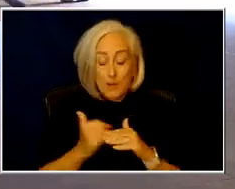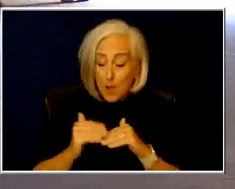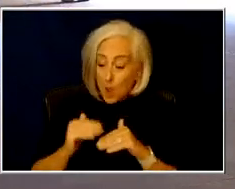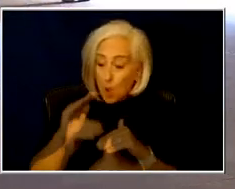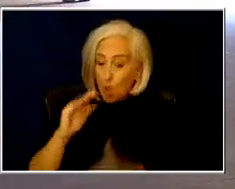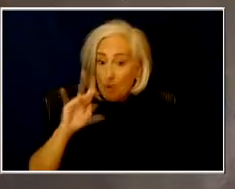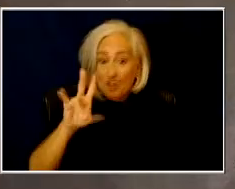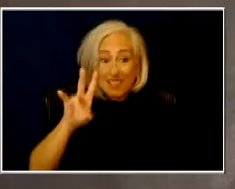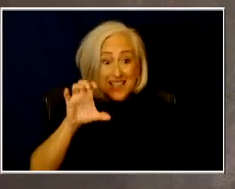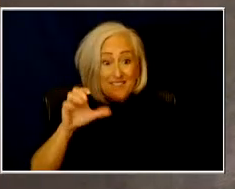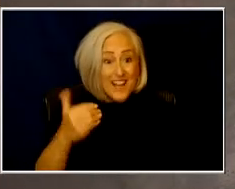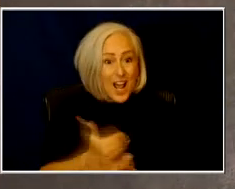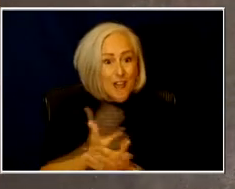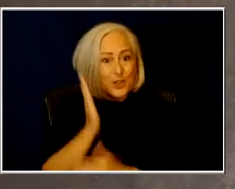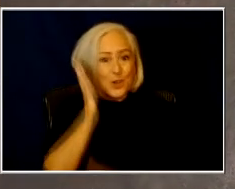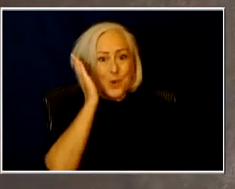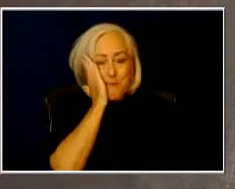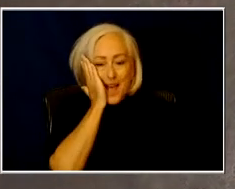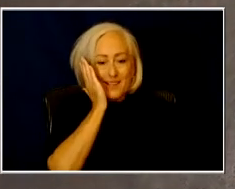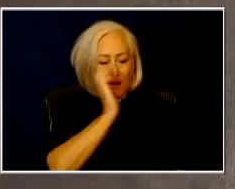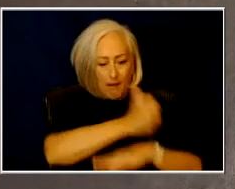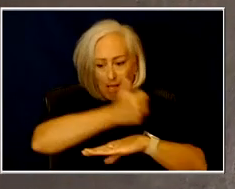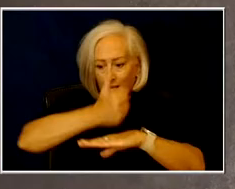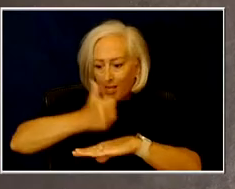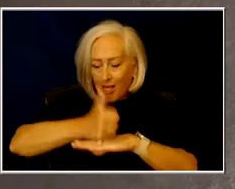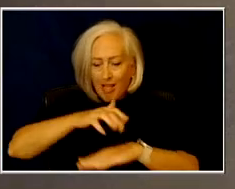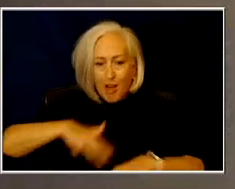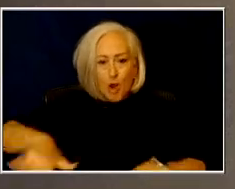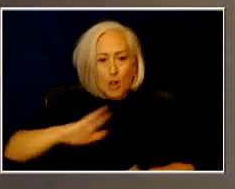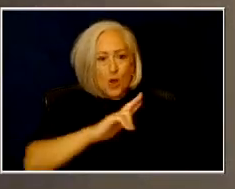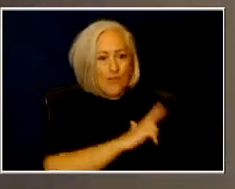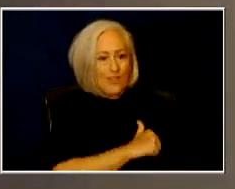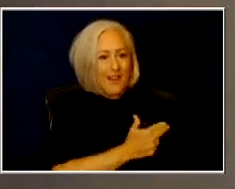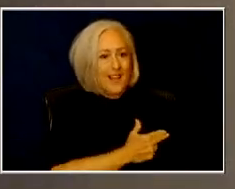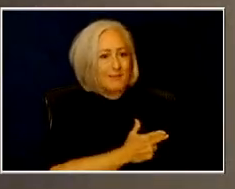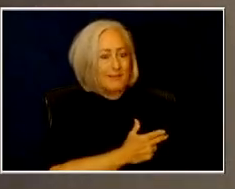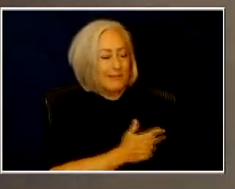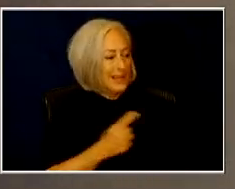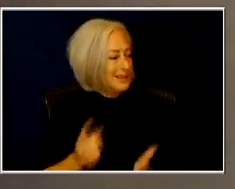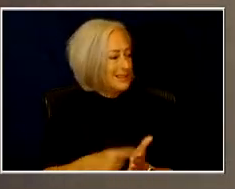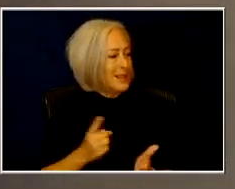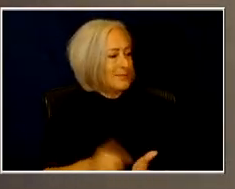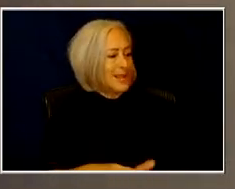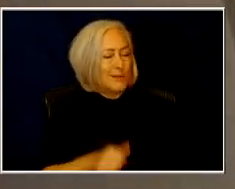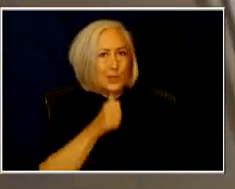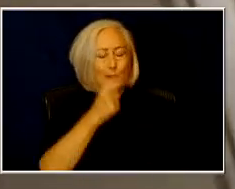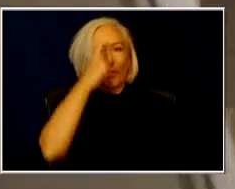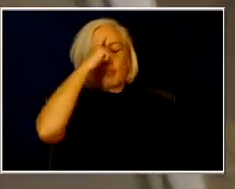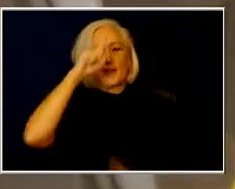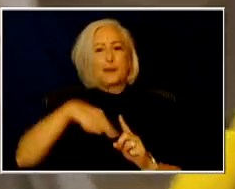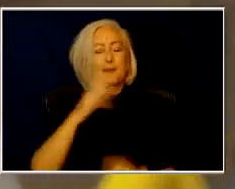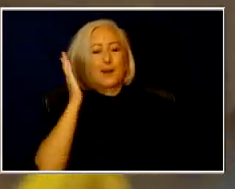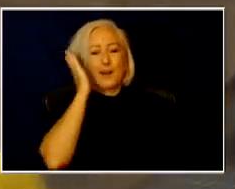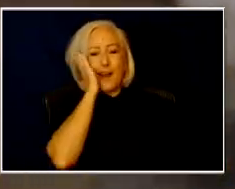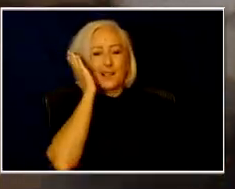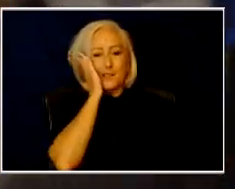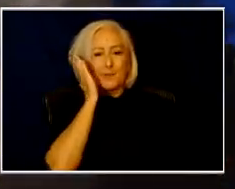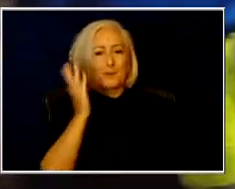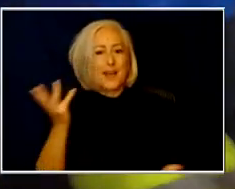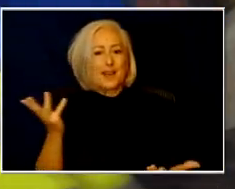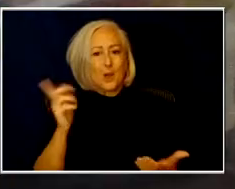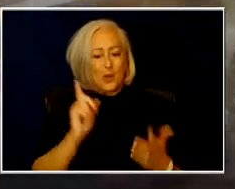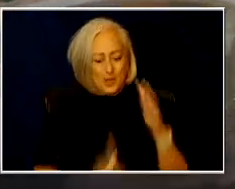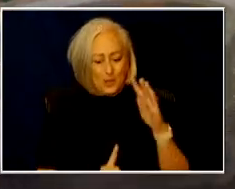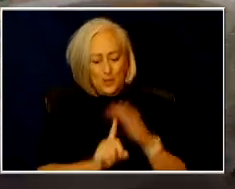around the hospital it's something you kind of might take for granted when you just show up here you know you're always going to get a hospital bed when you show up here but this new